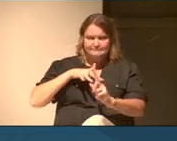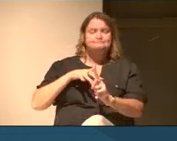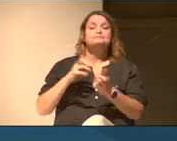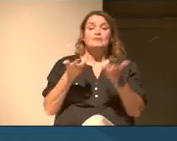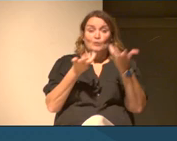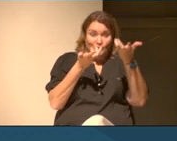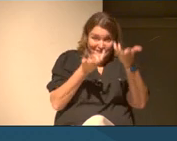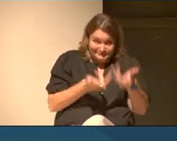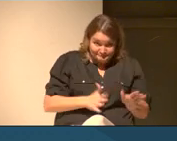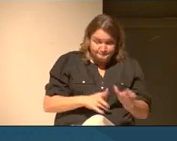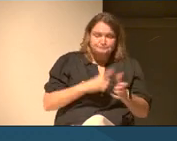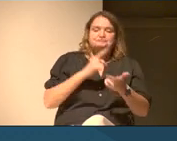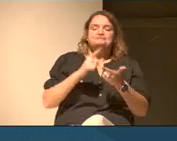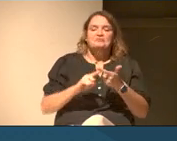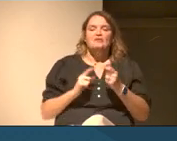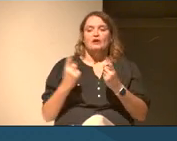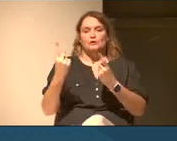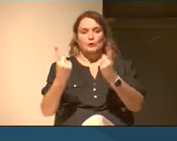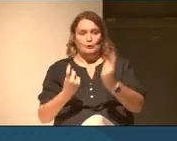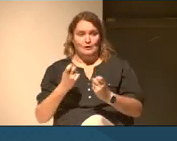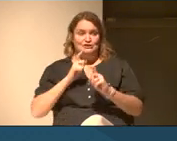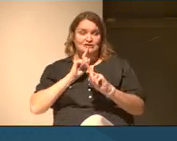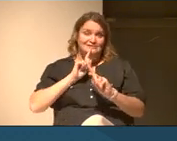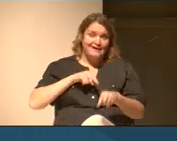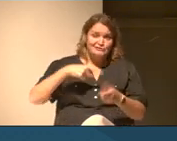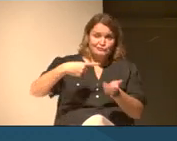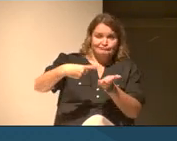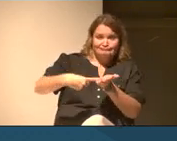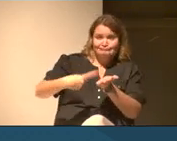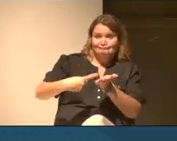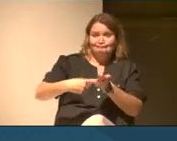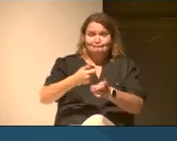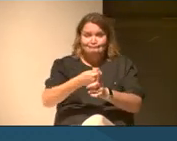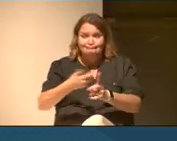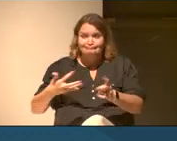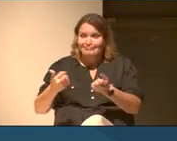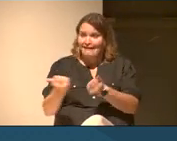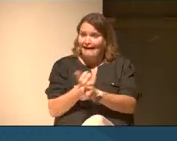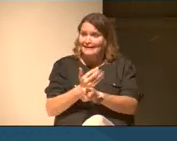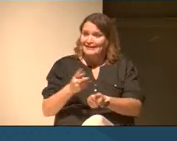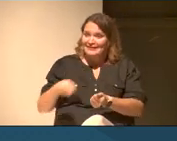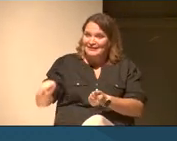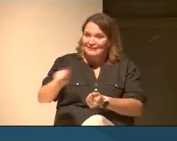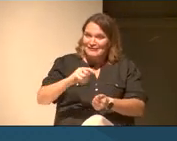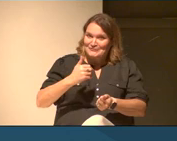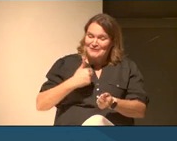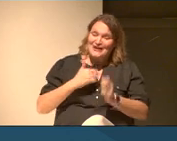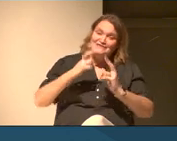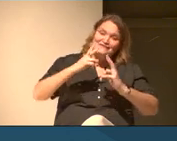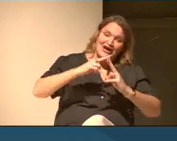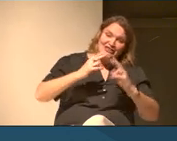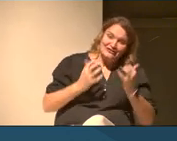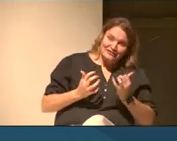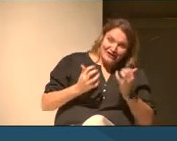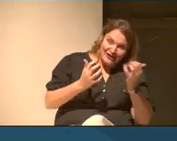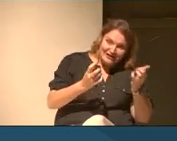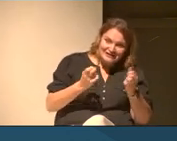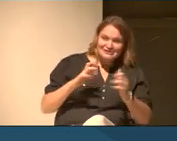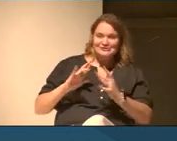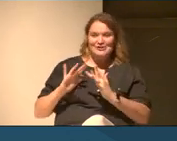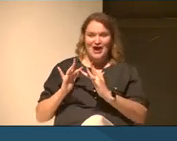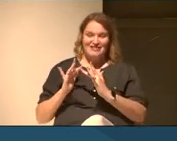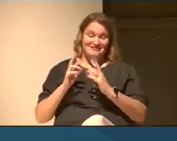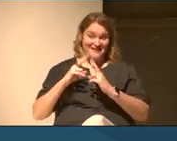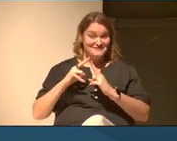over to the Q&A part and go over any questions that you all have, either here in the audience or live and online.